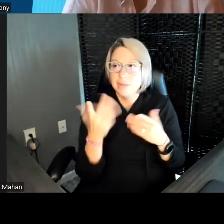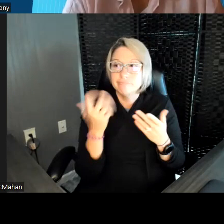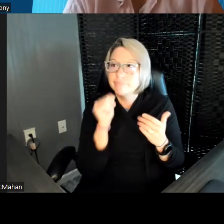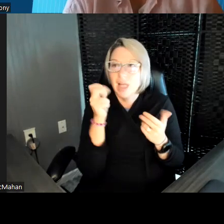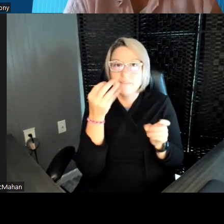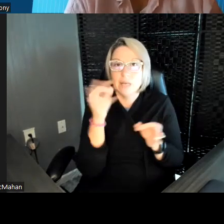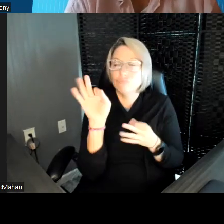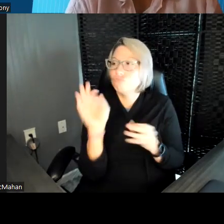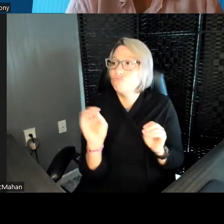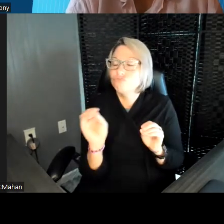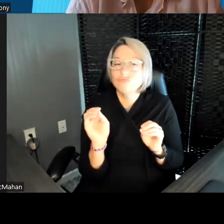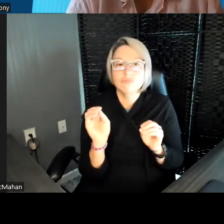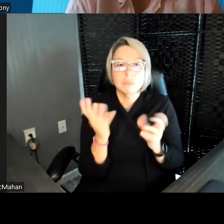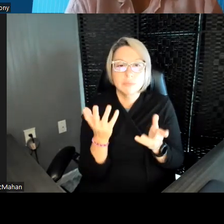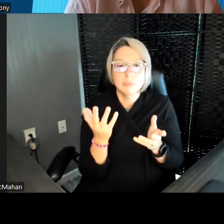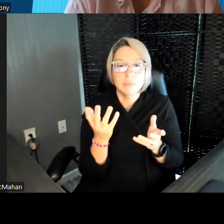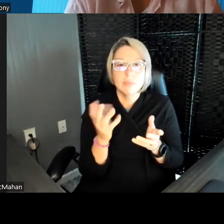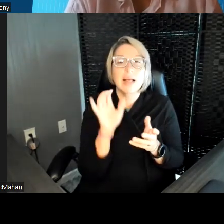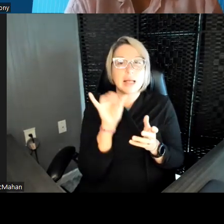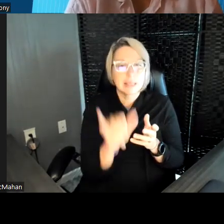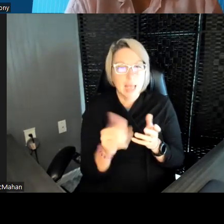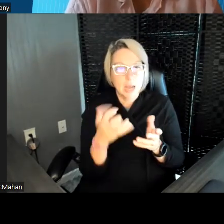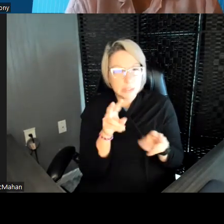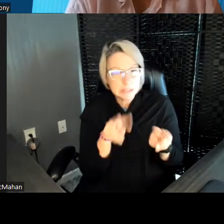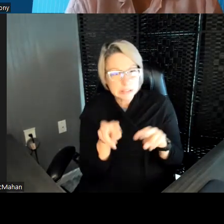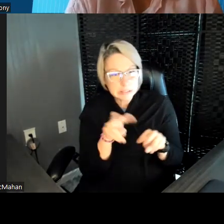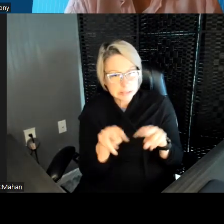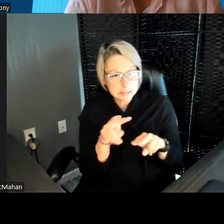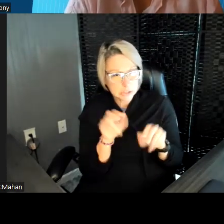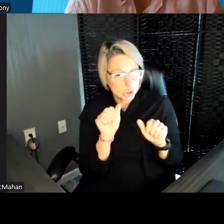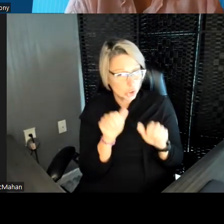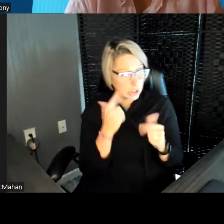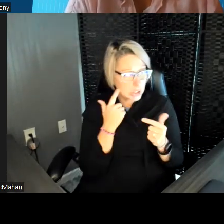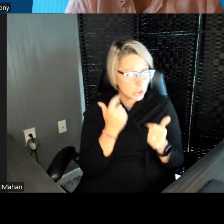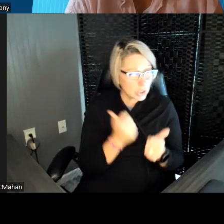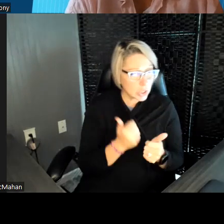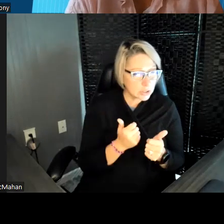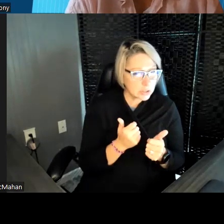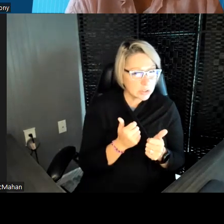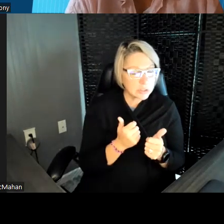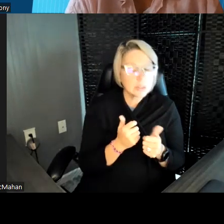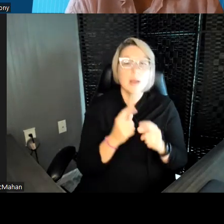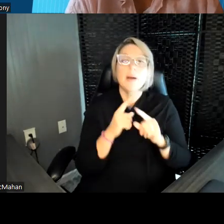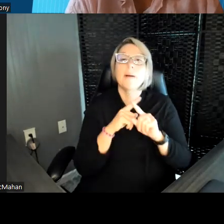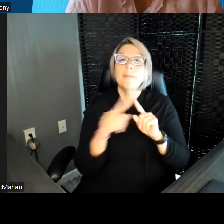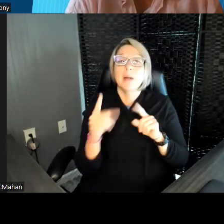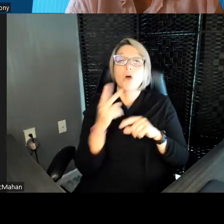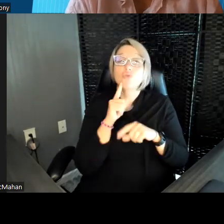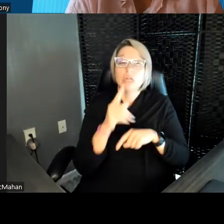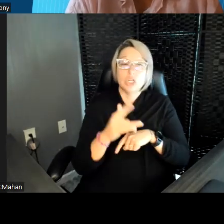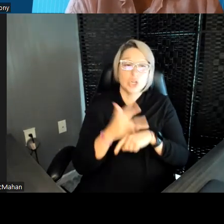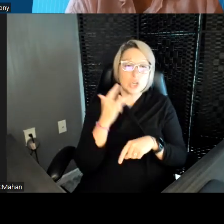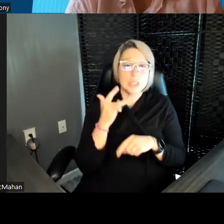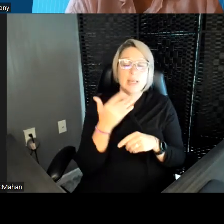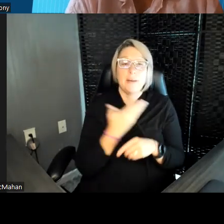may listen for that start to give you an idea. Could there be a hearing problem? But you see very, very early on,